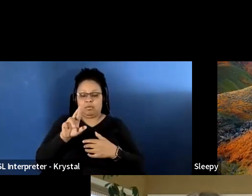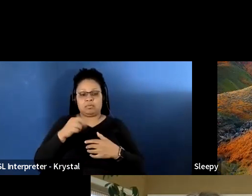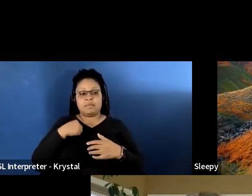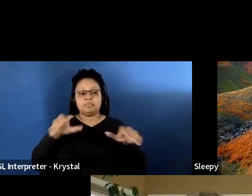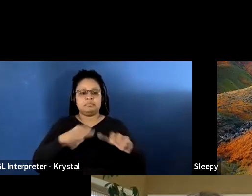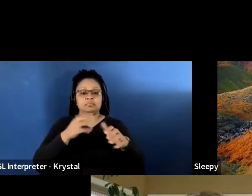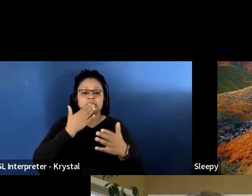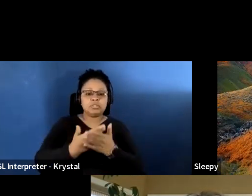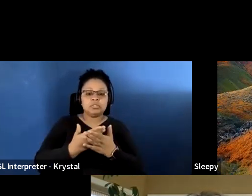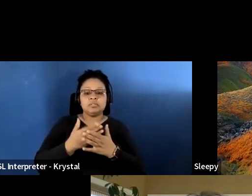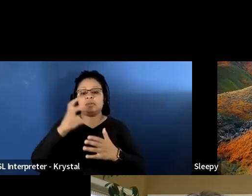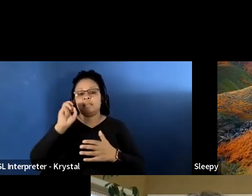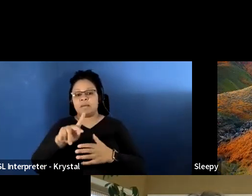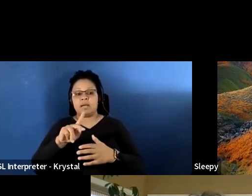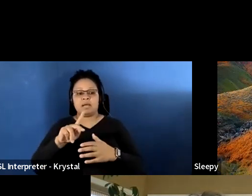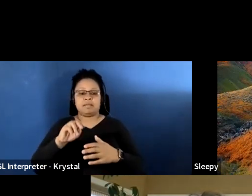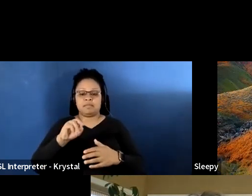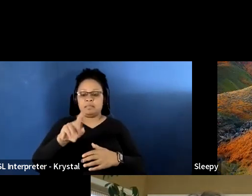on coming back from burnout.